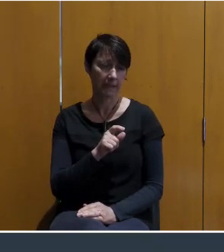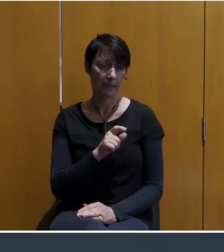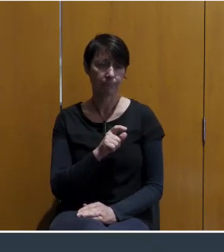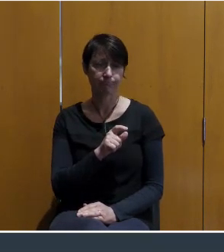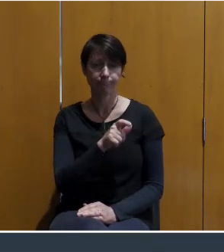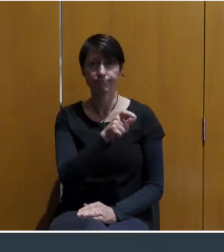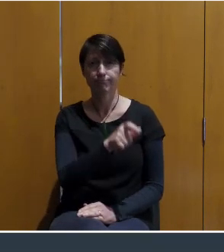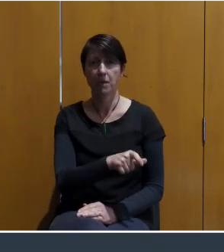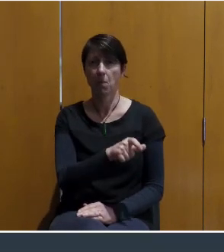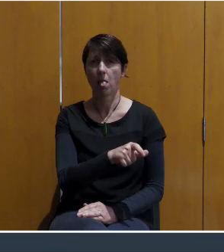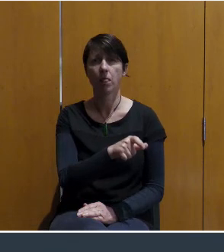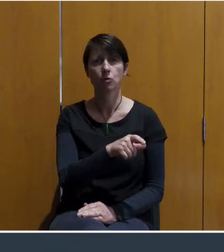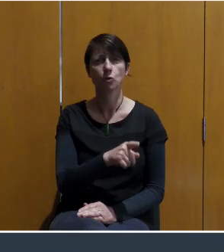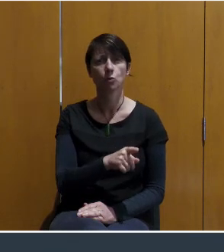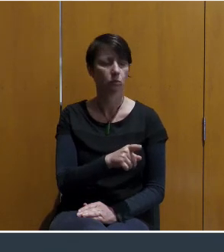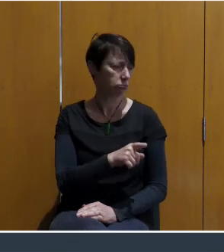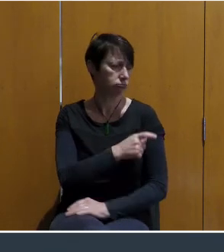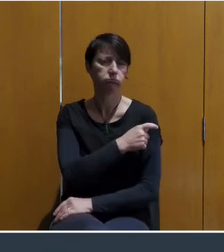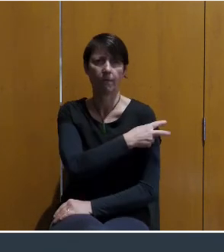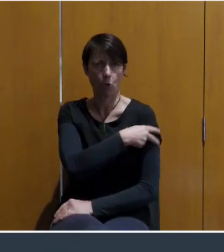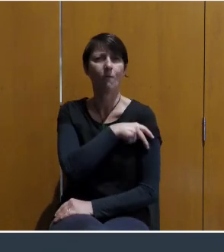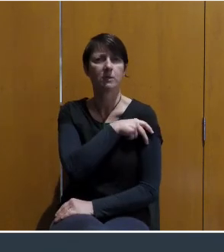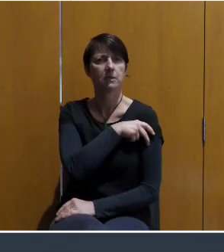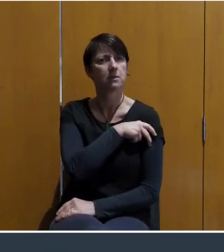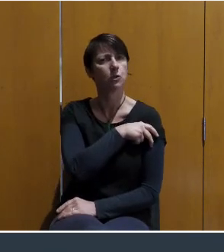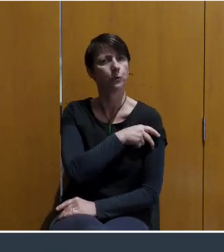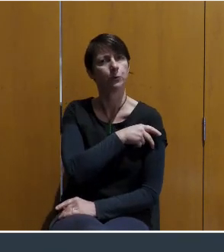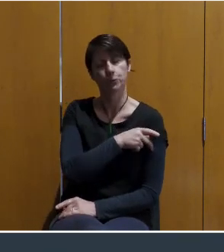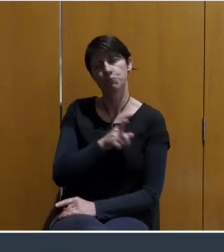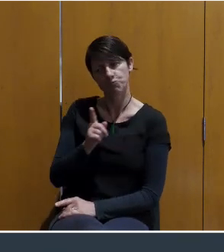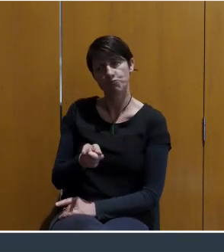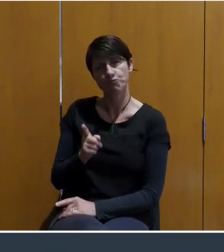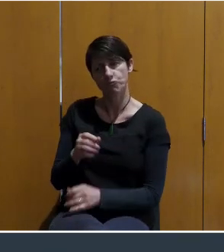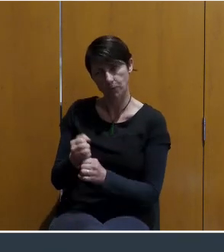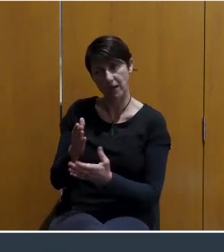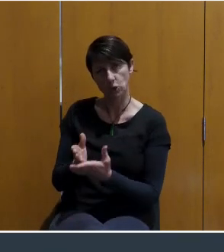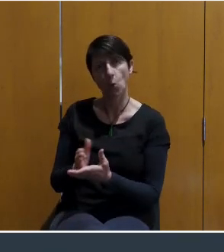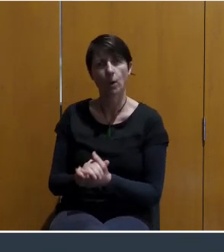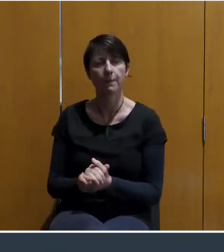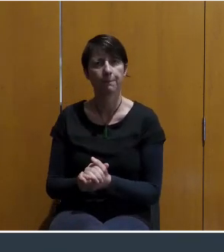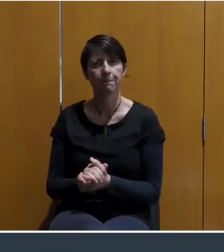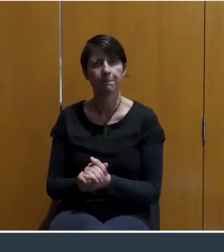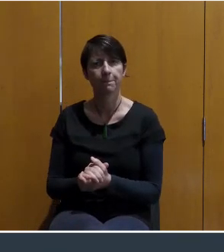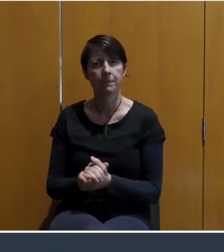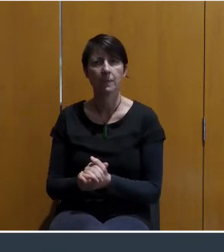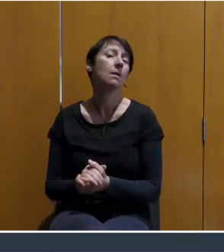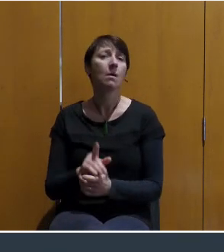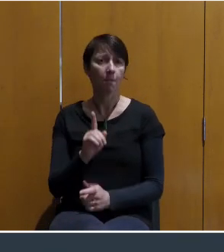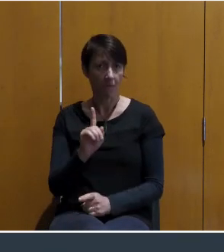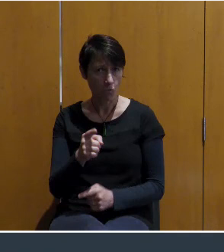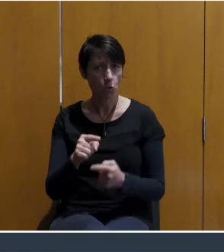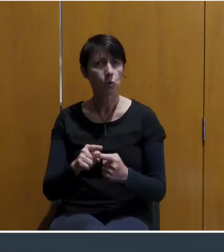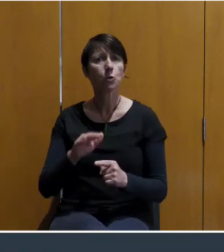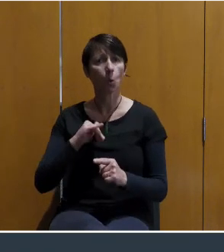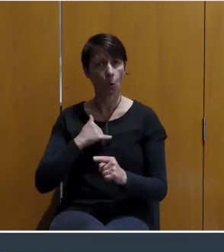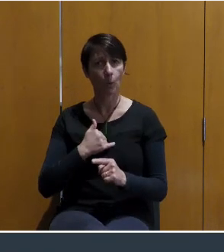the whole basis of any law is on the fact that you set the community standards, don't you? You set the expectations of